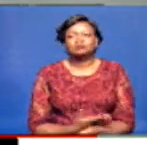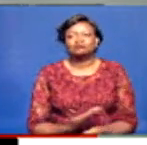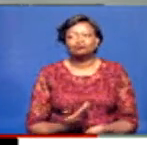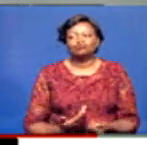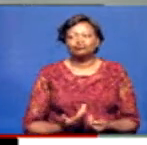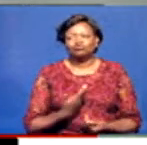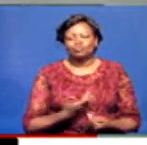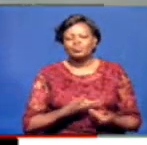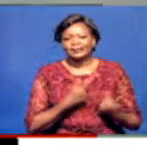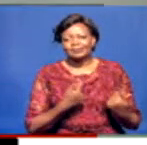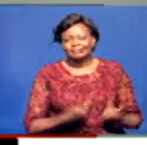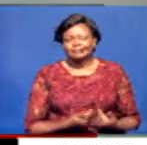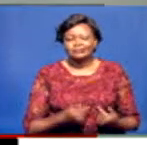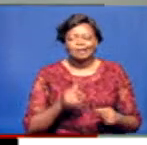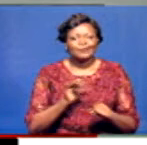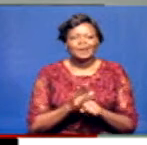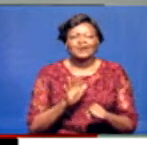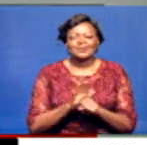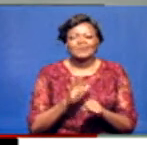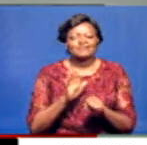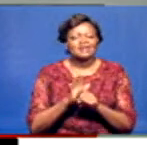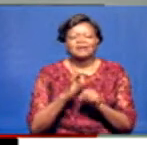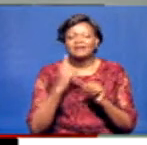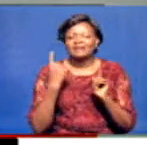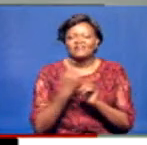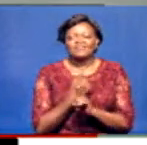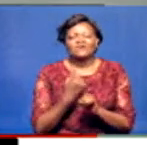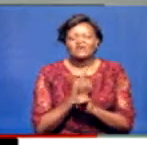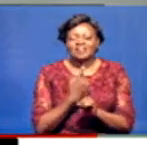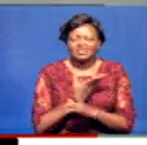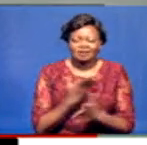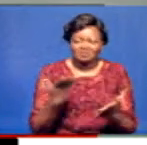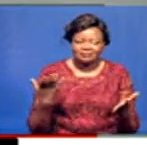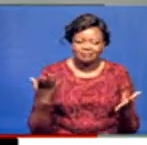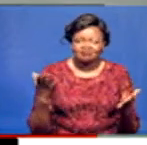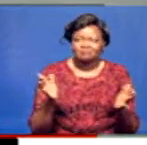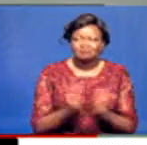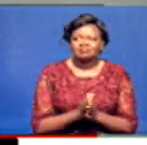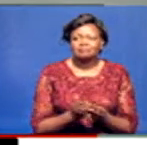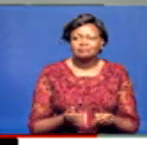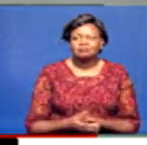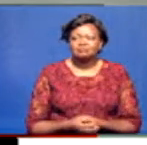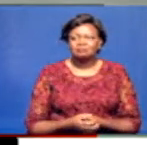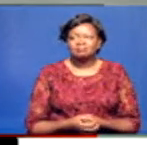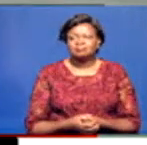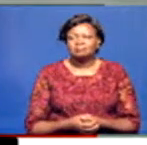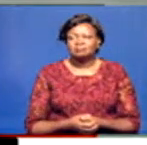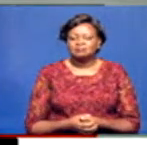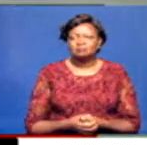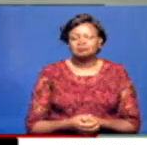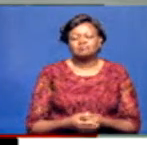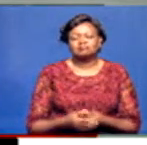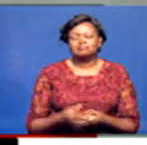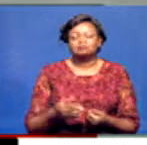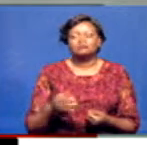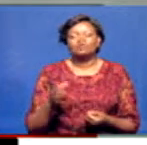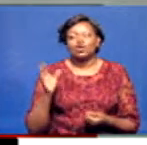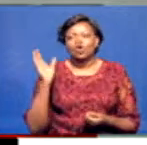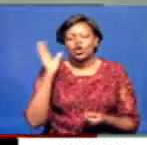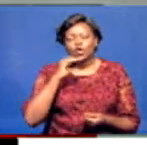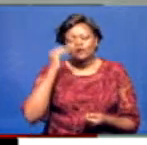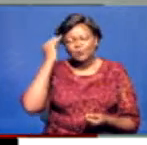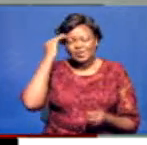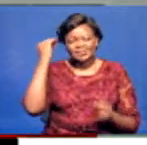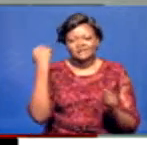open heart surgery, multiple sclerosis, a motor neuro stroke, and dementia. Details of this and other